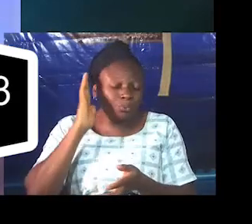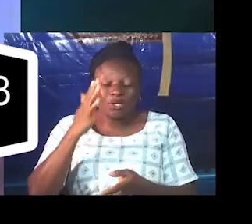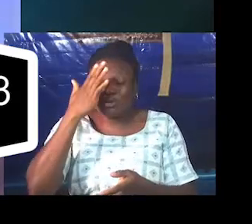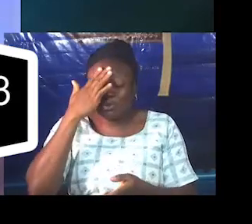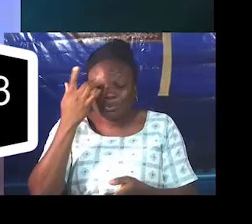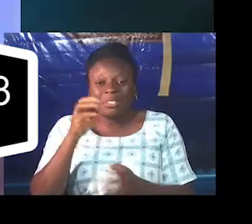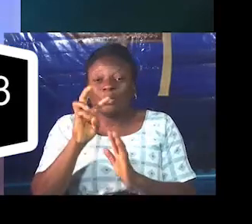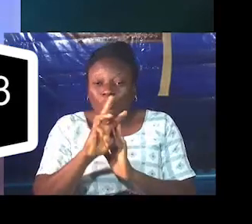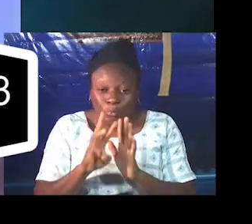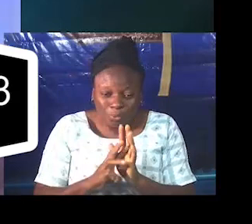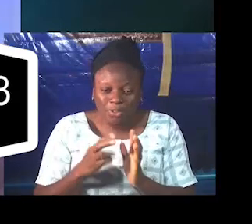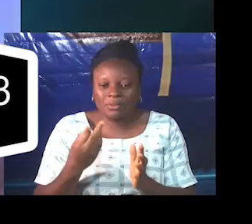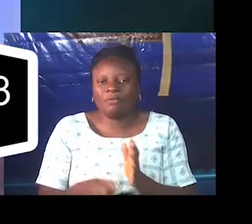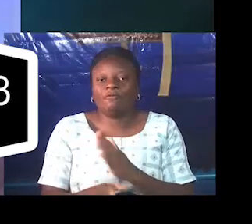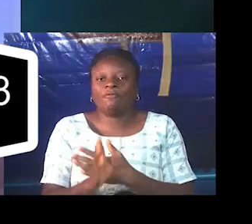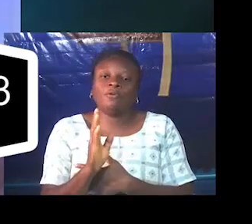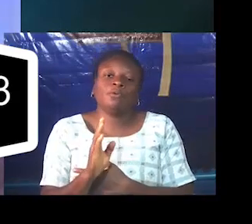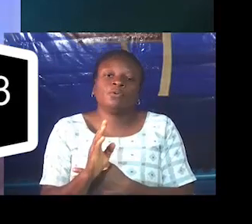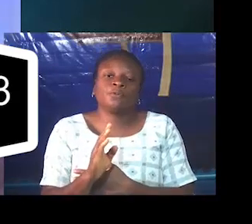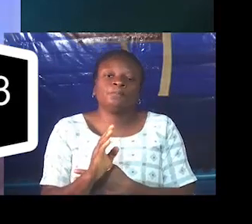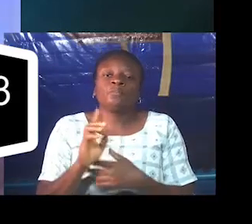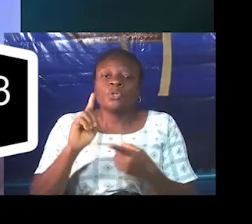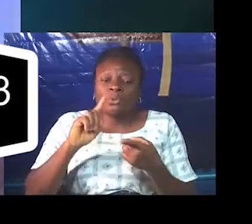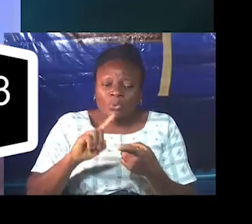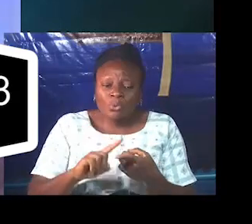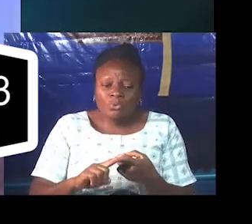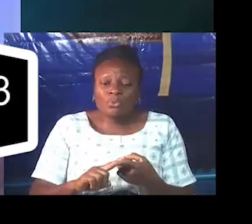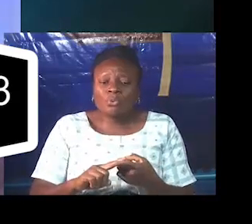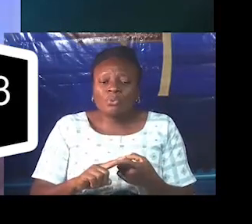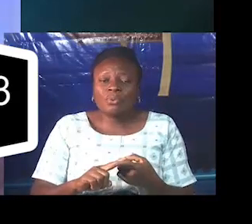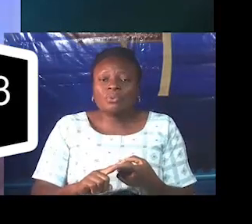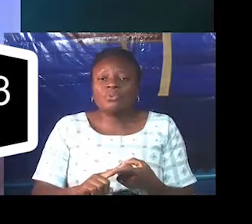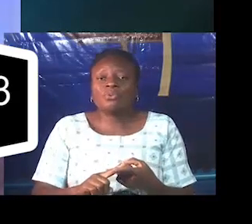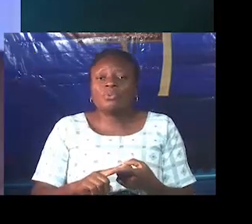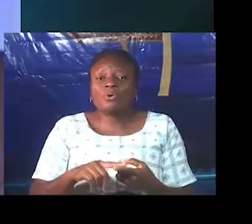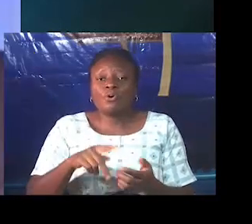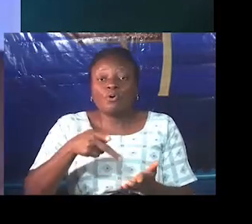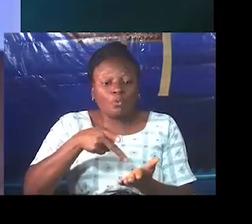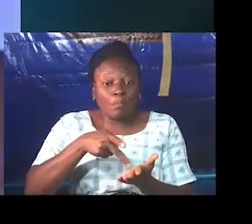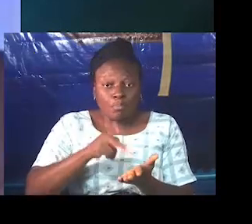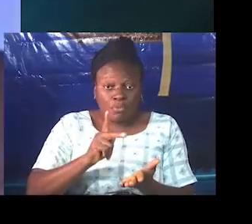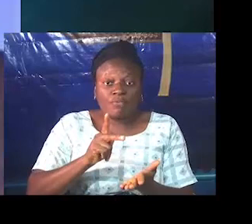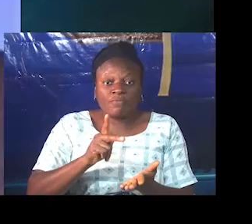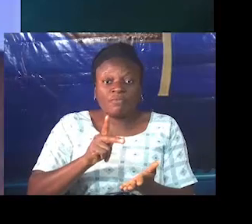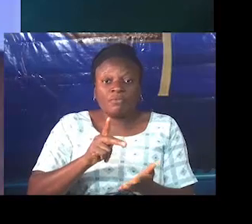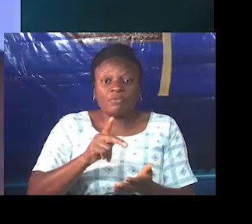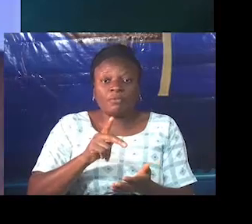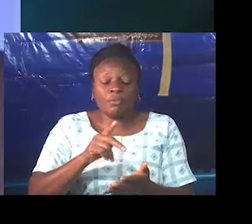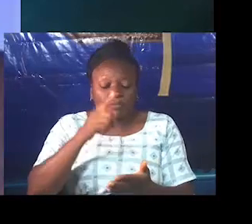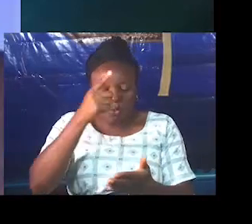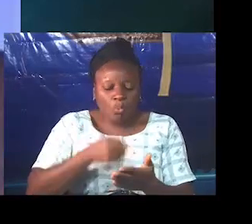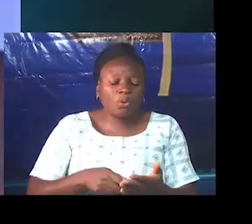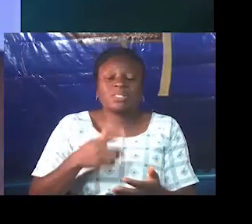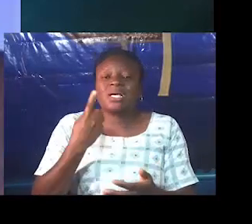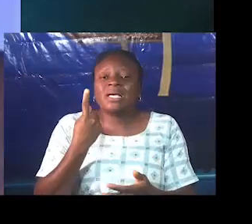Now, in proving what the perfect will of God for your life would be, the first thing is, you must come to a point of